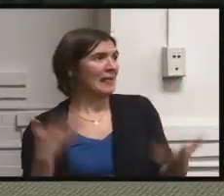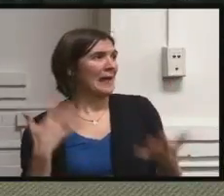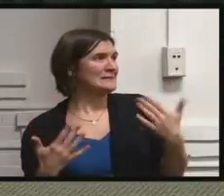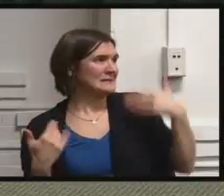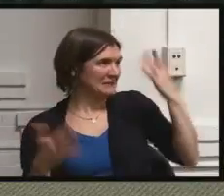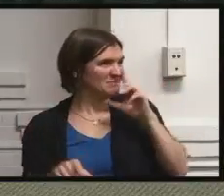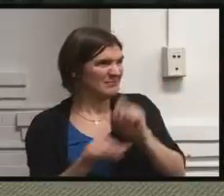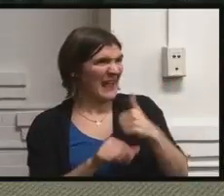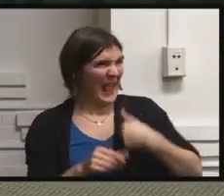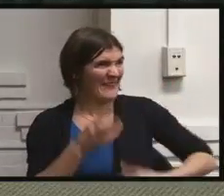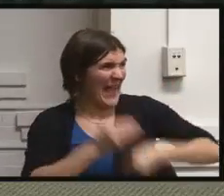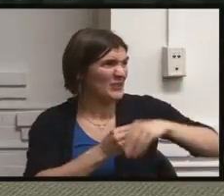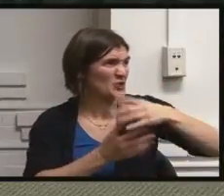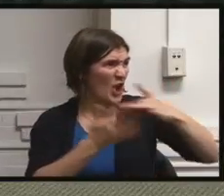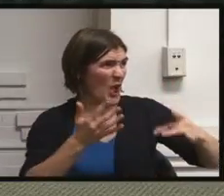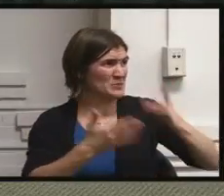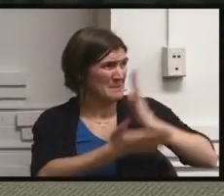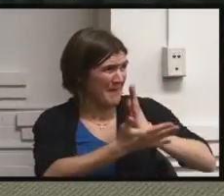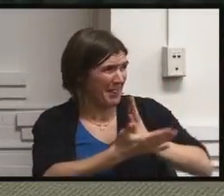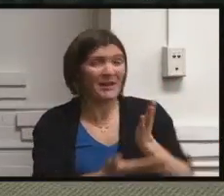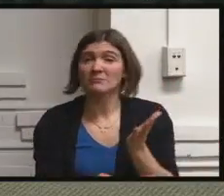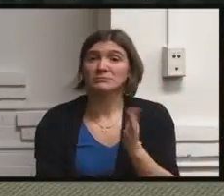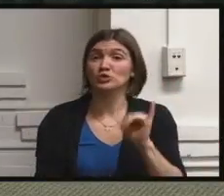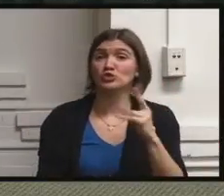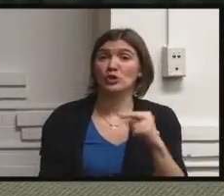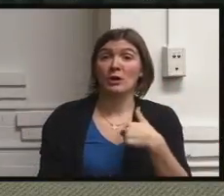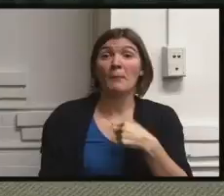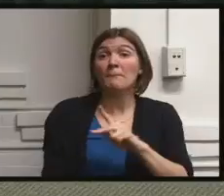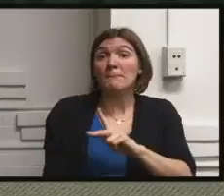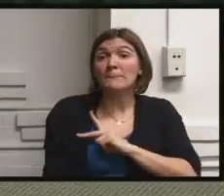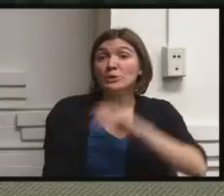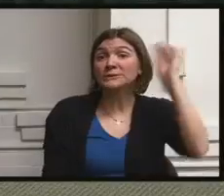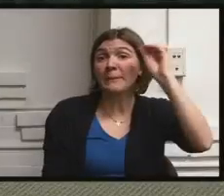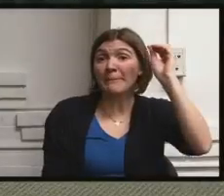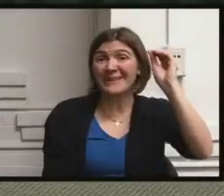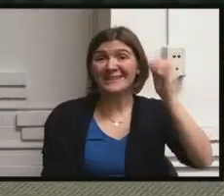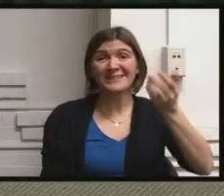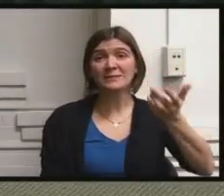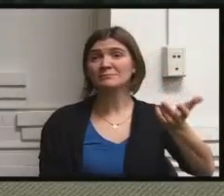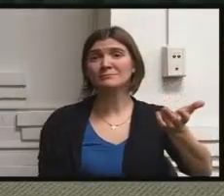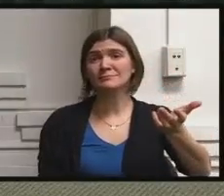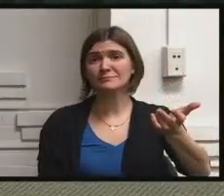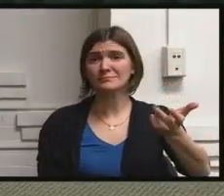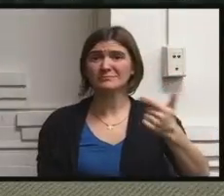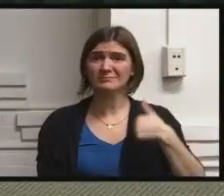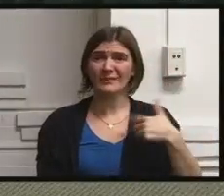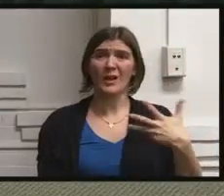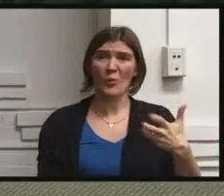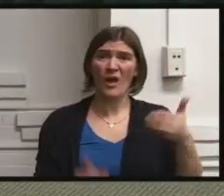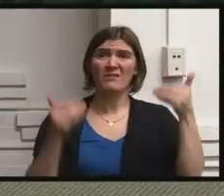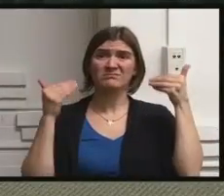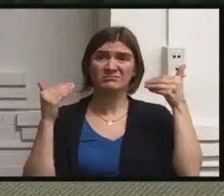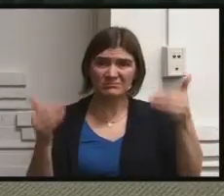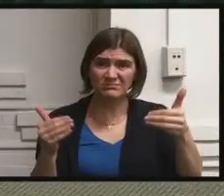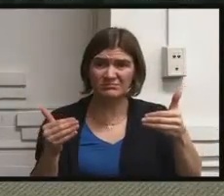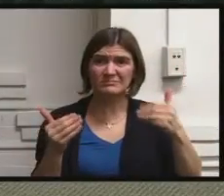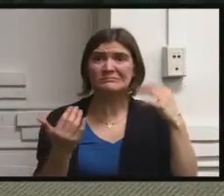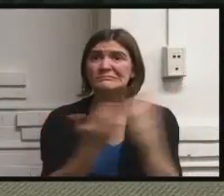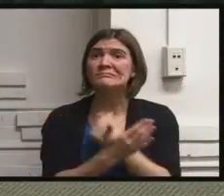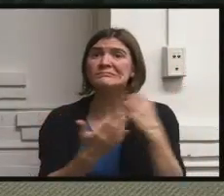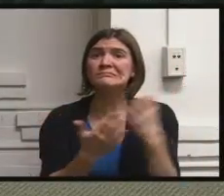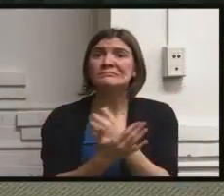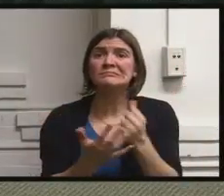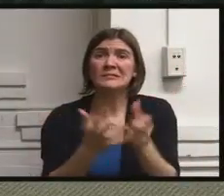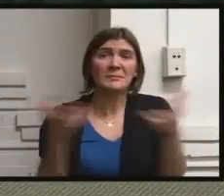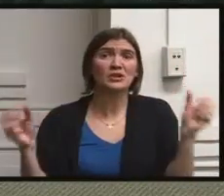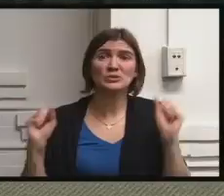I know, but my feeling, and this is a personal feeling, and one I've held for a long time, is that I want to go for as much as we can possibly get out of